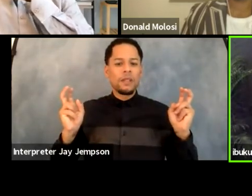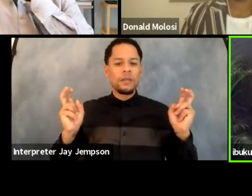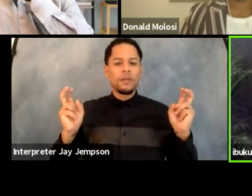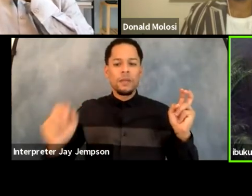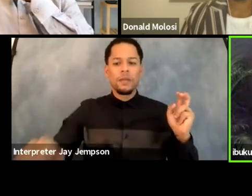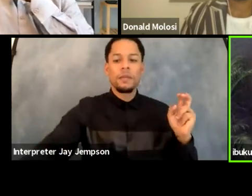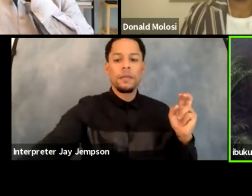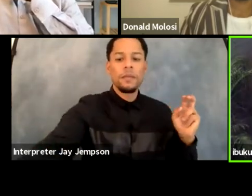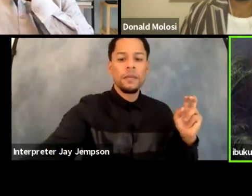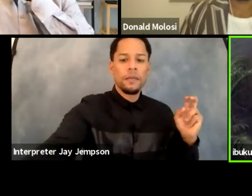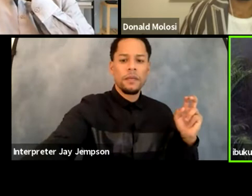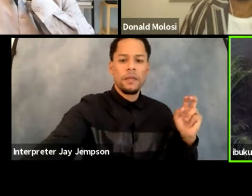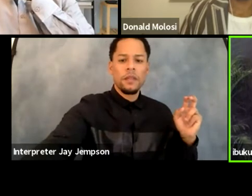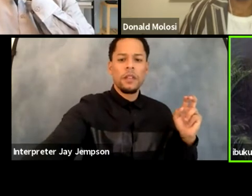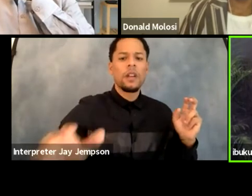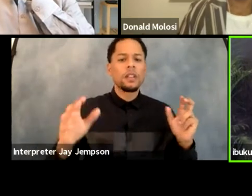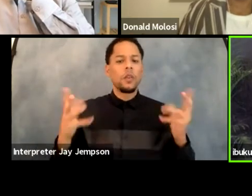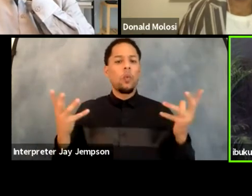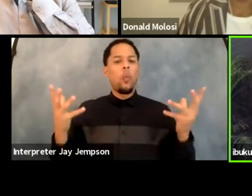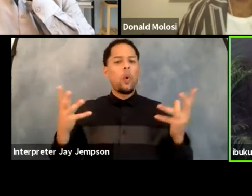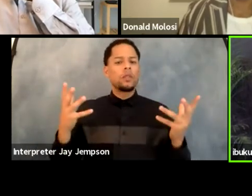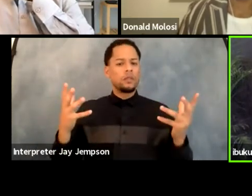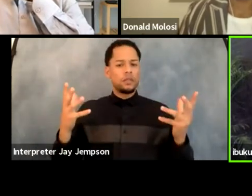to reflect? And then